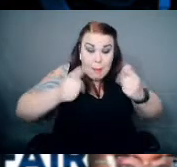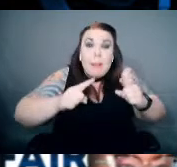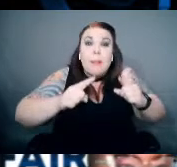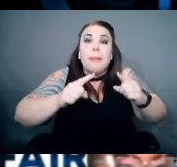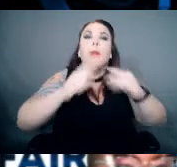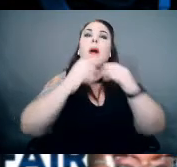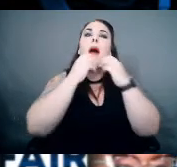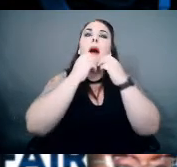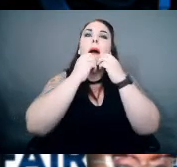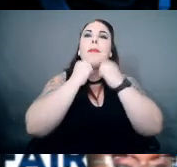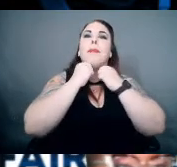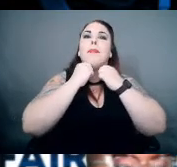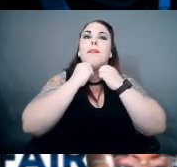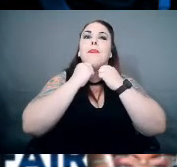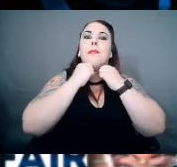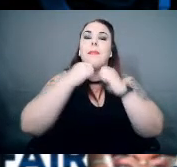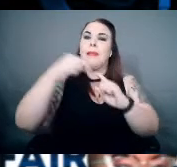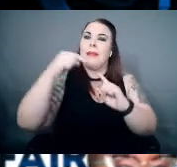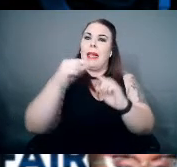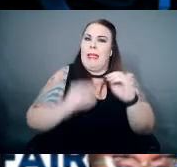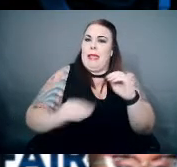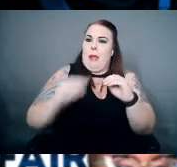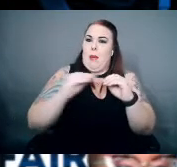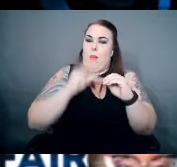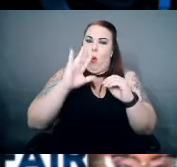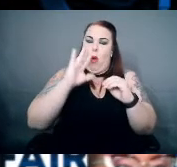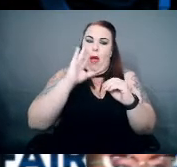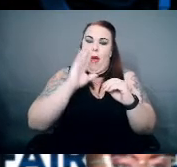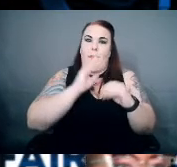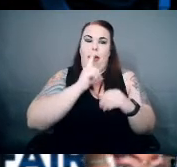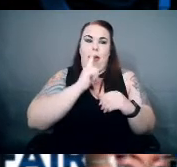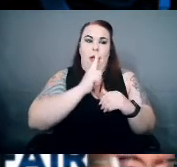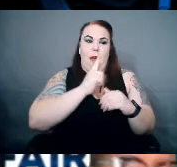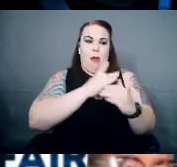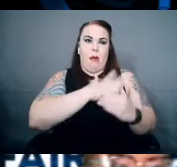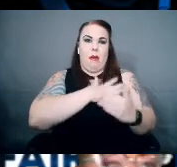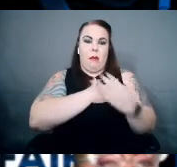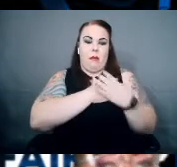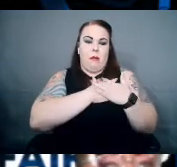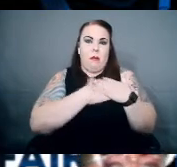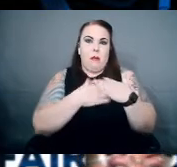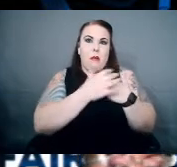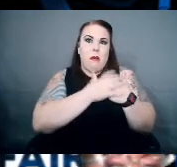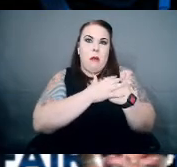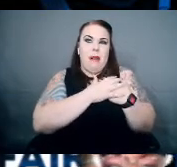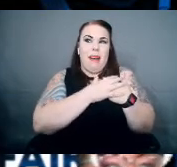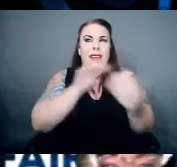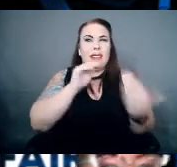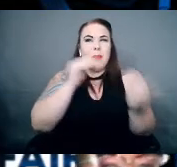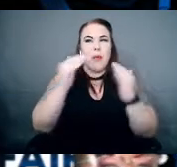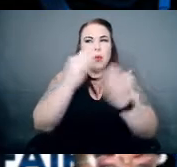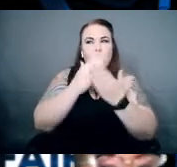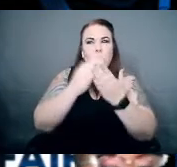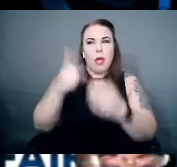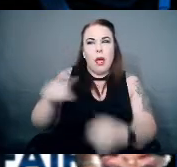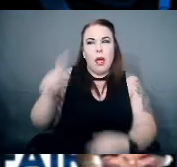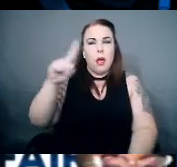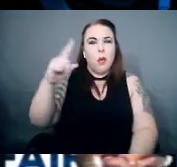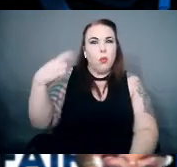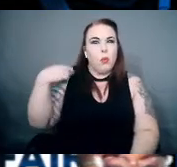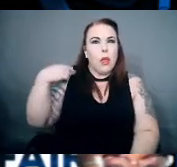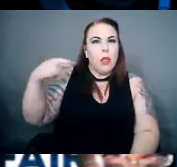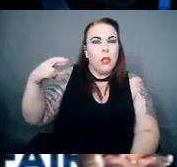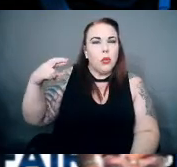is a sacred act than a lot of people's religious acts are. You know, I think that it's like we get closer to